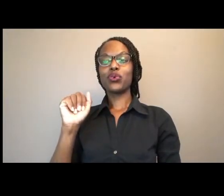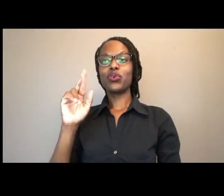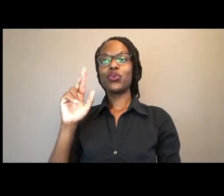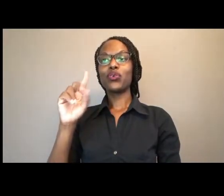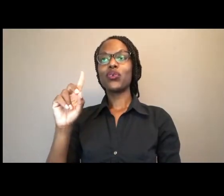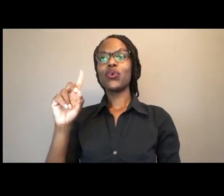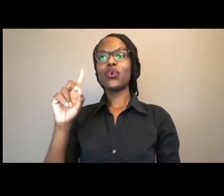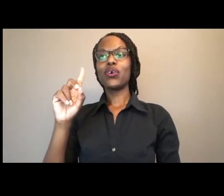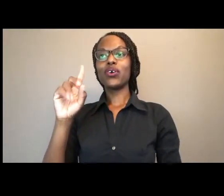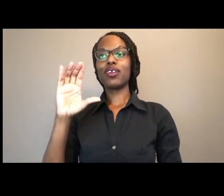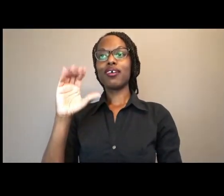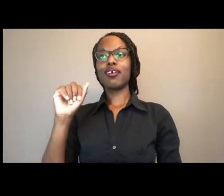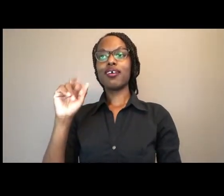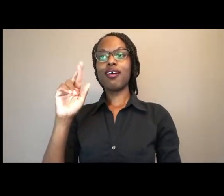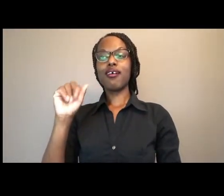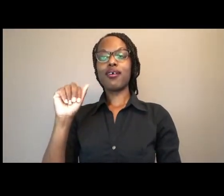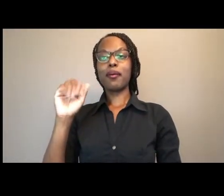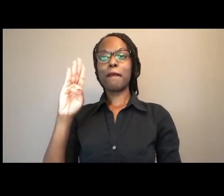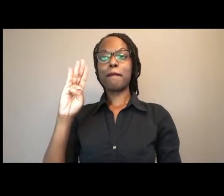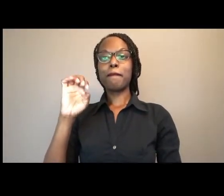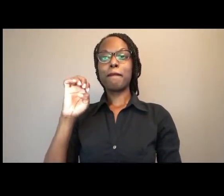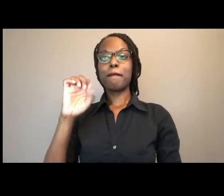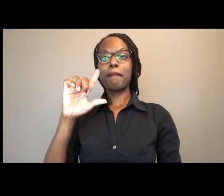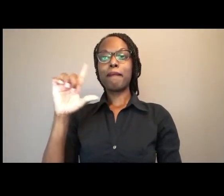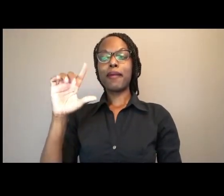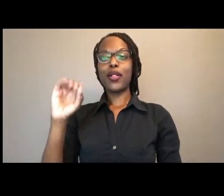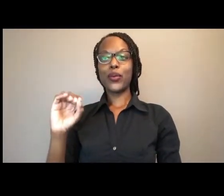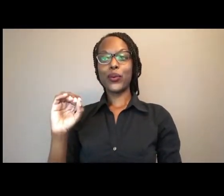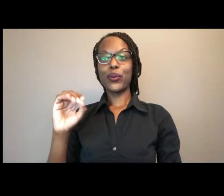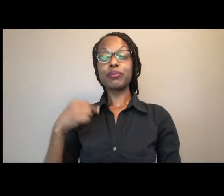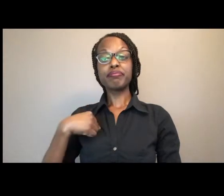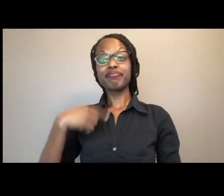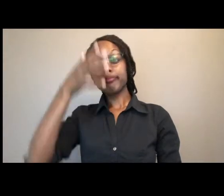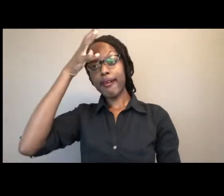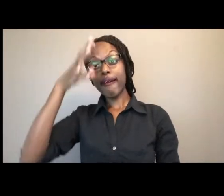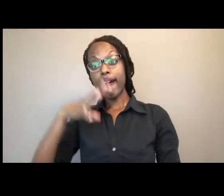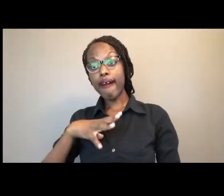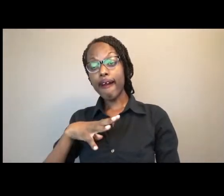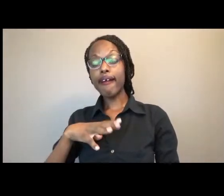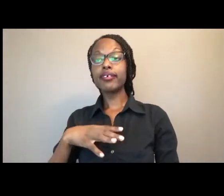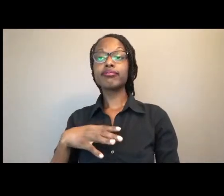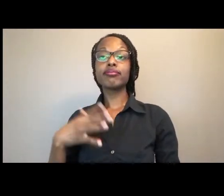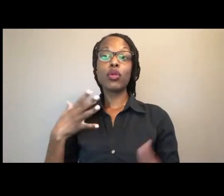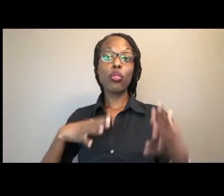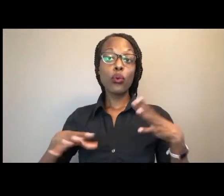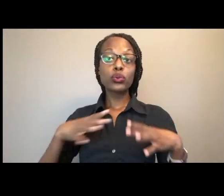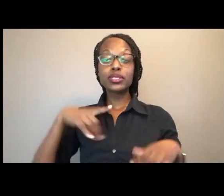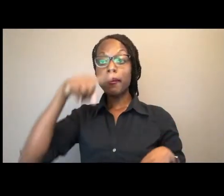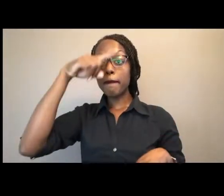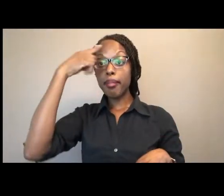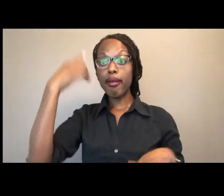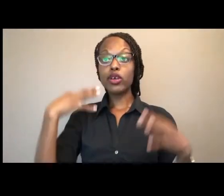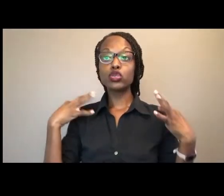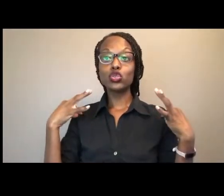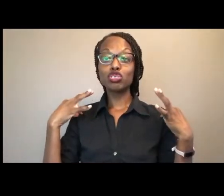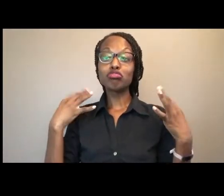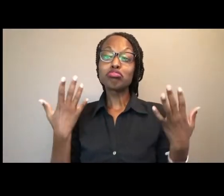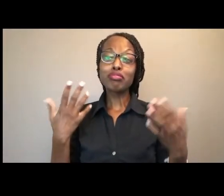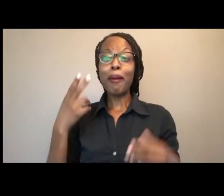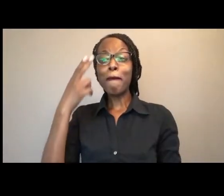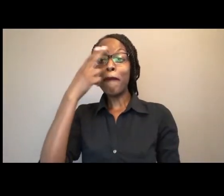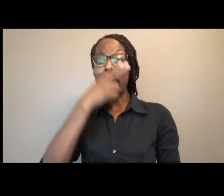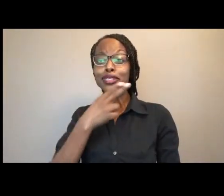I'm the guy with black t-shirt, the good-looking guy.